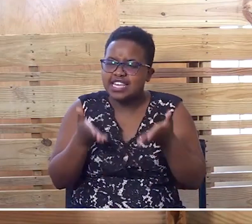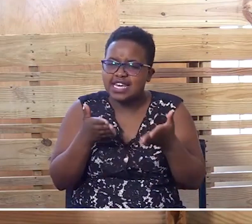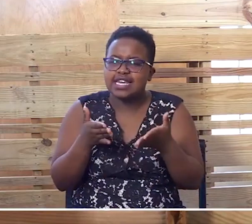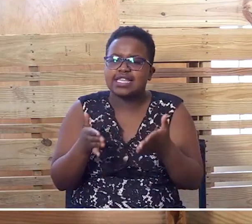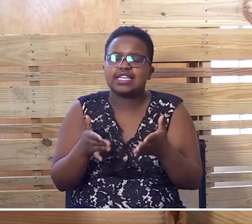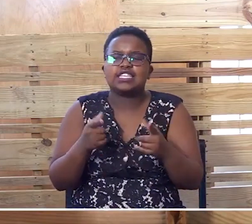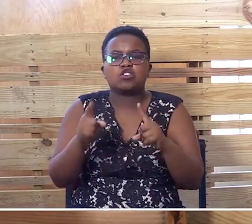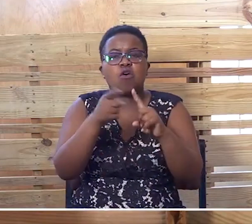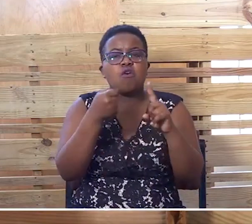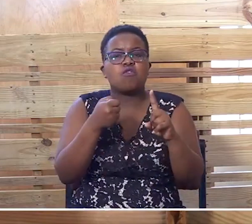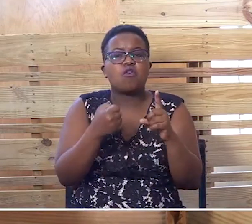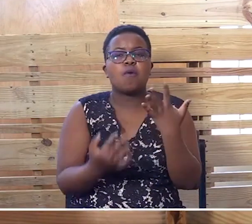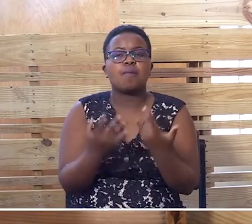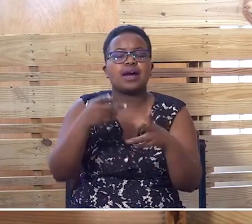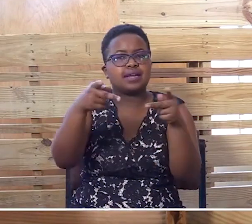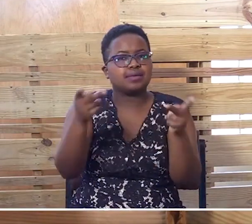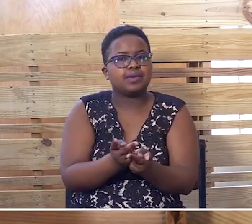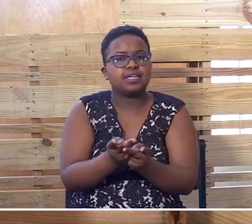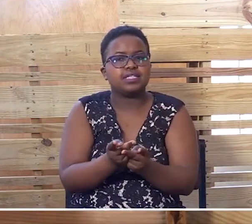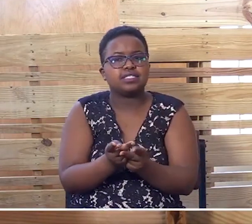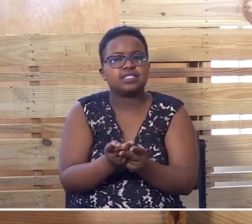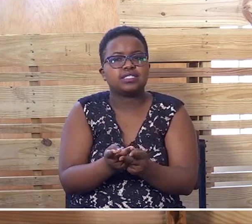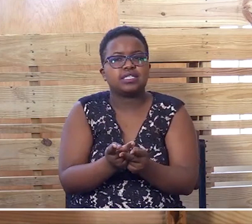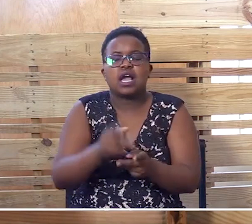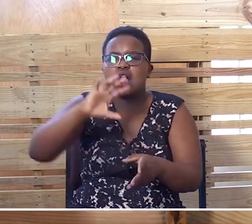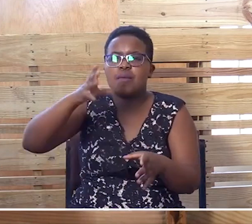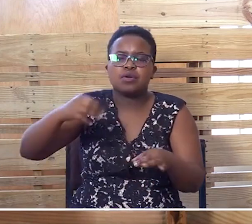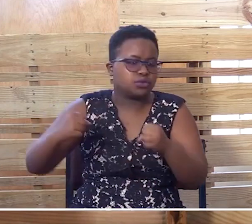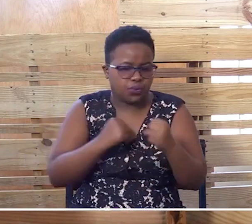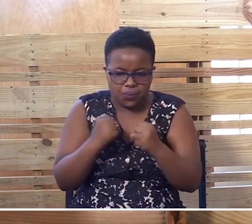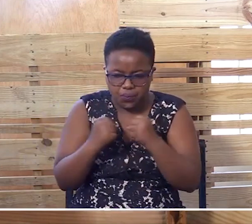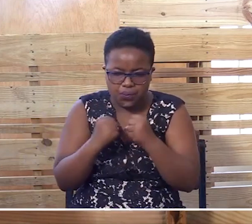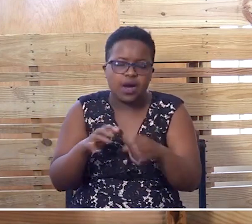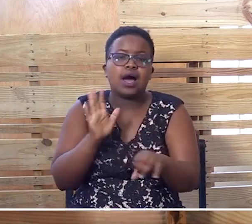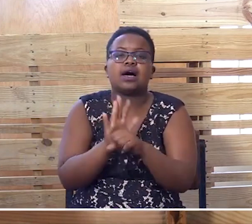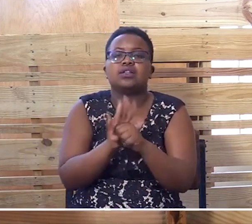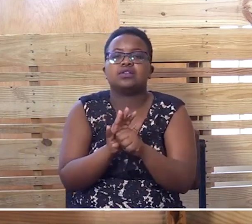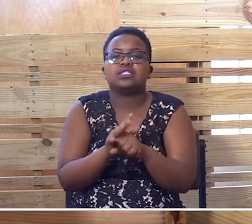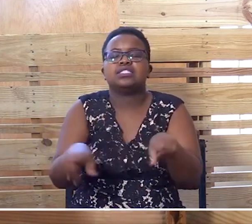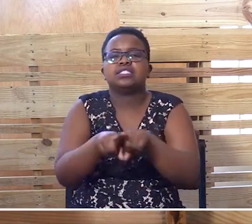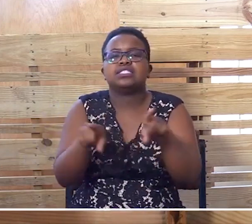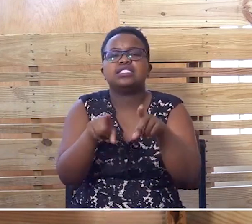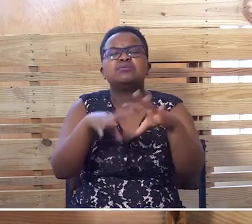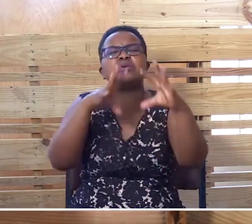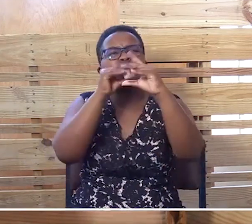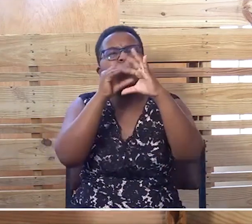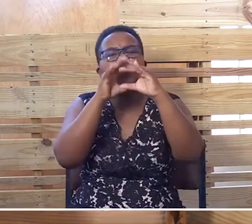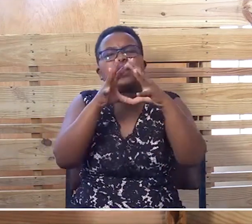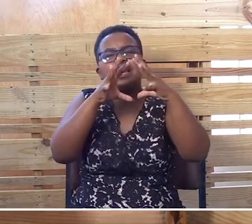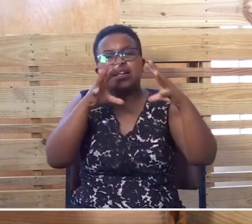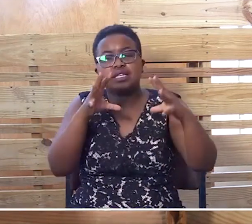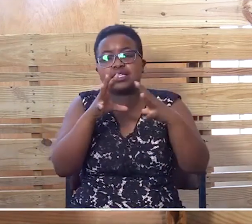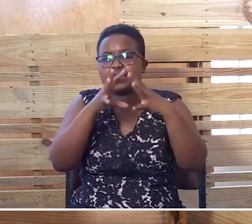from a furnace. The whole mountain trembled violently, and the sound of the trumpets grew louder and